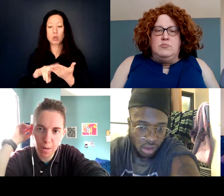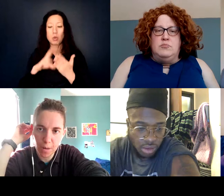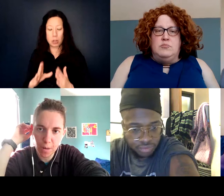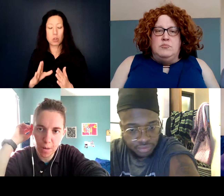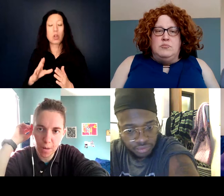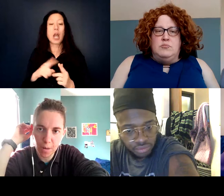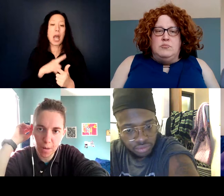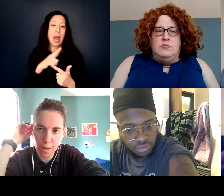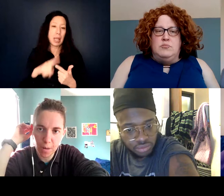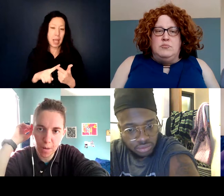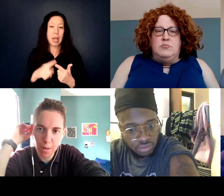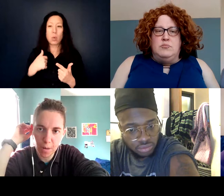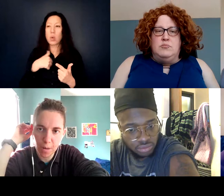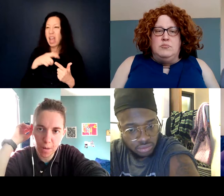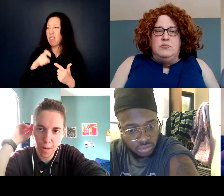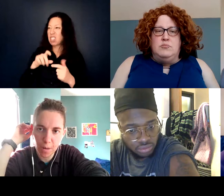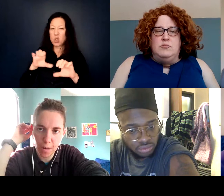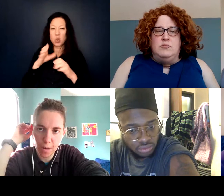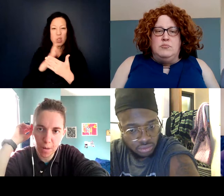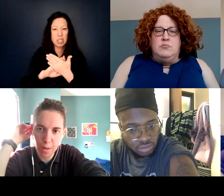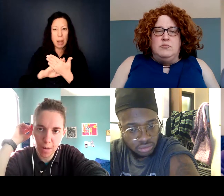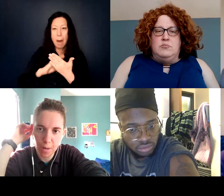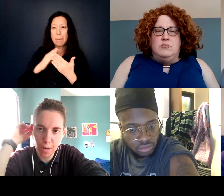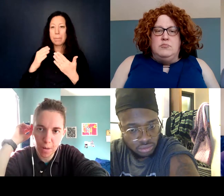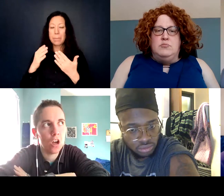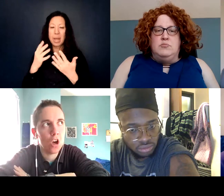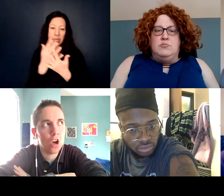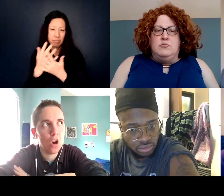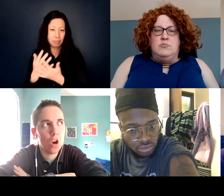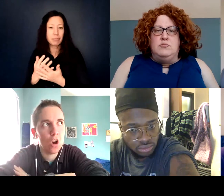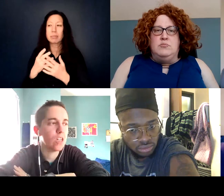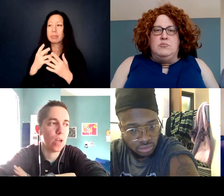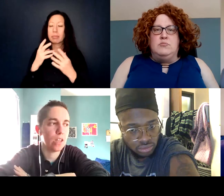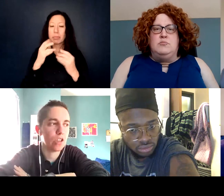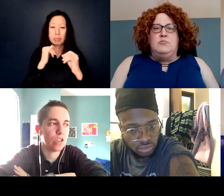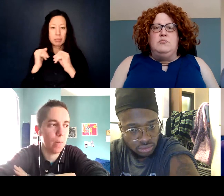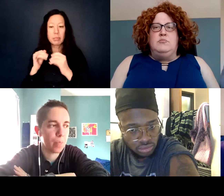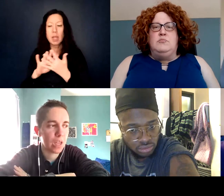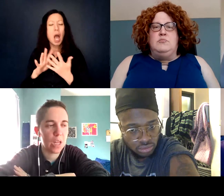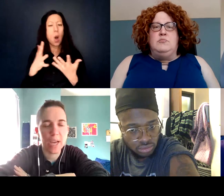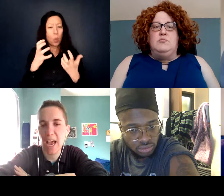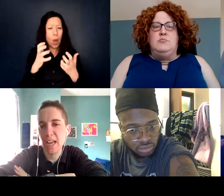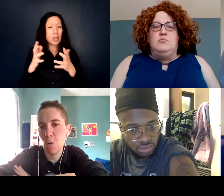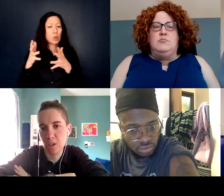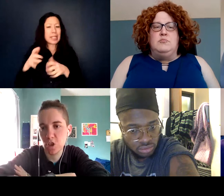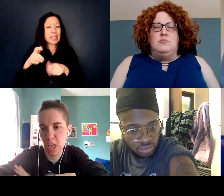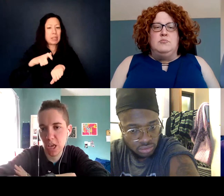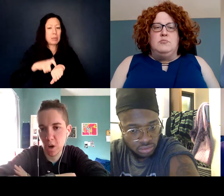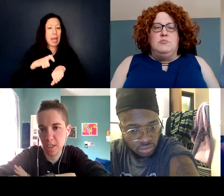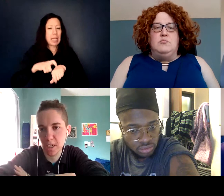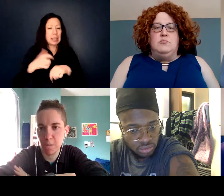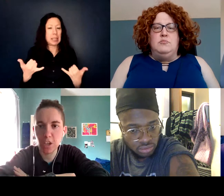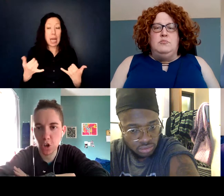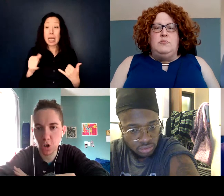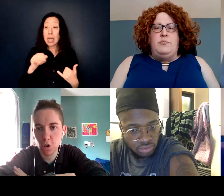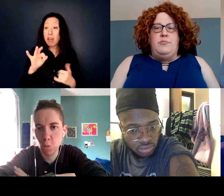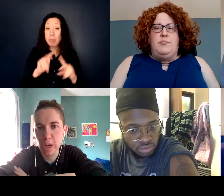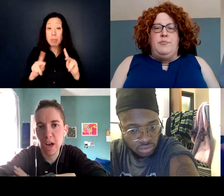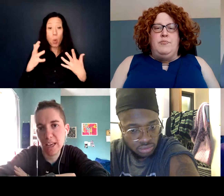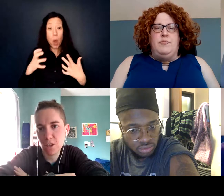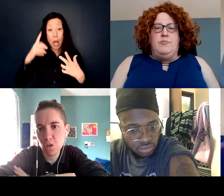level of interview. And I wanted to leave a little space today if folks had wanted to brainstorm like any questions